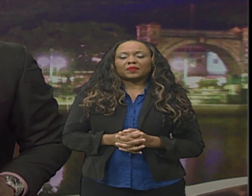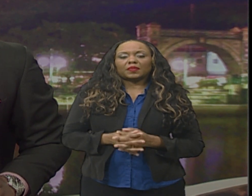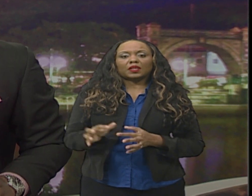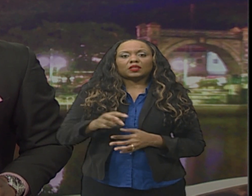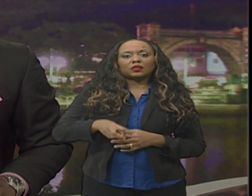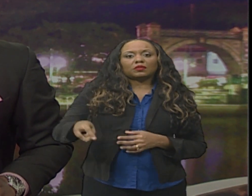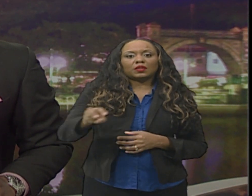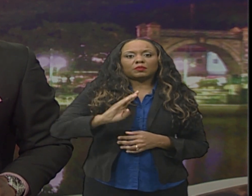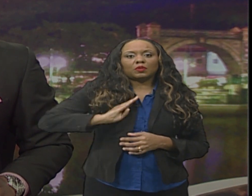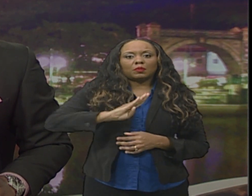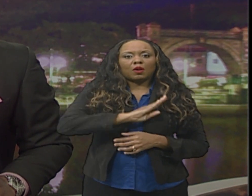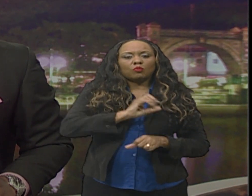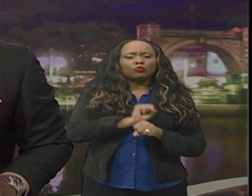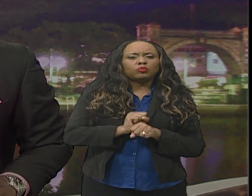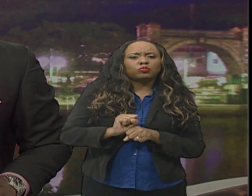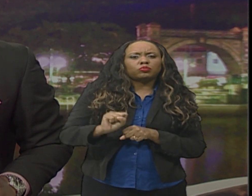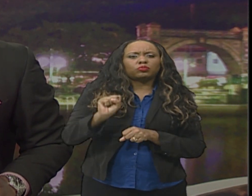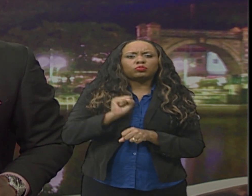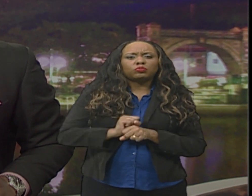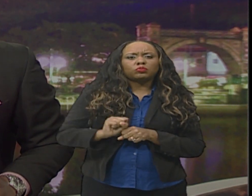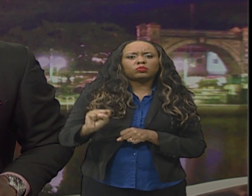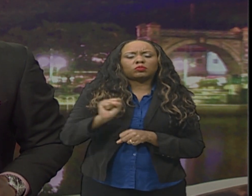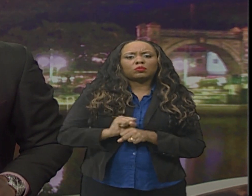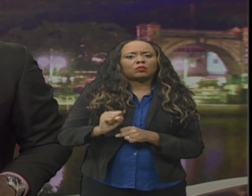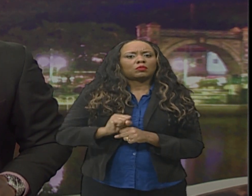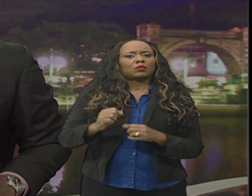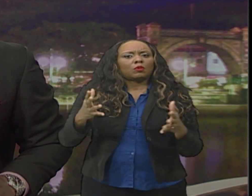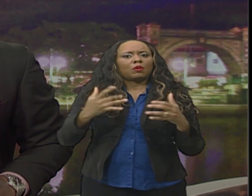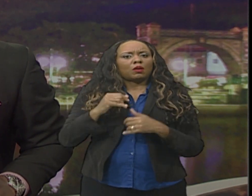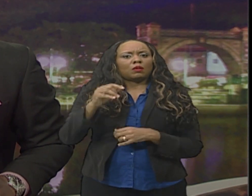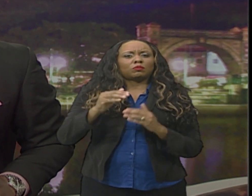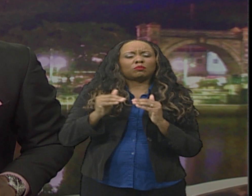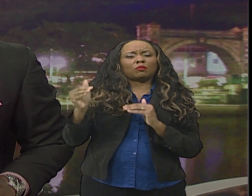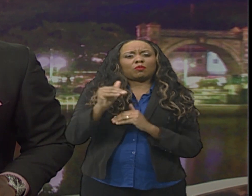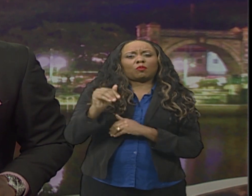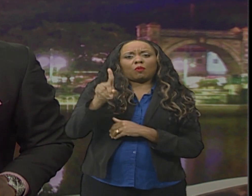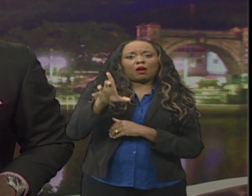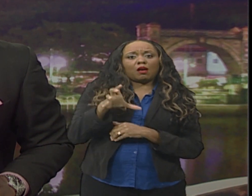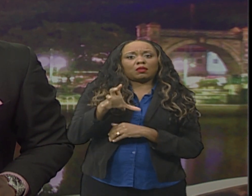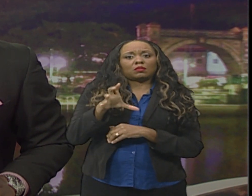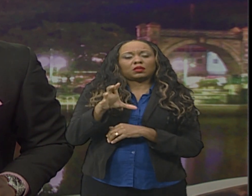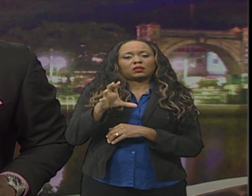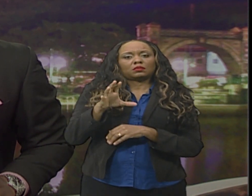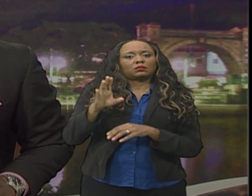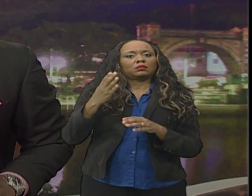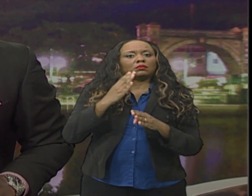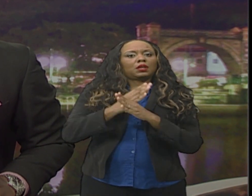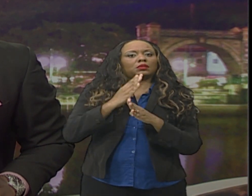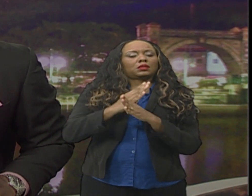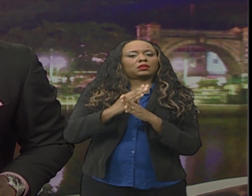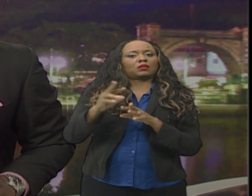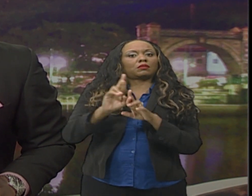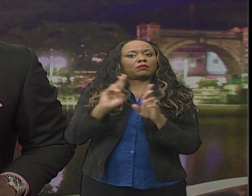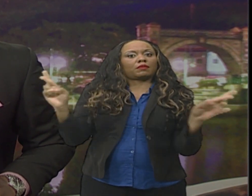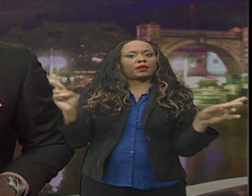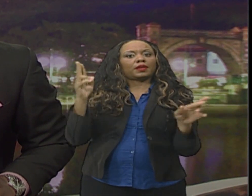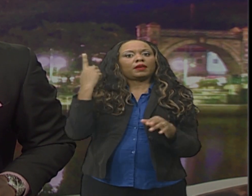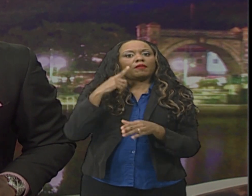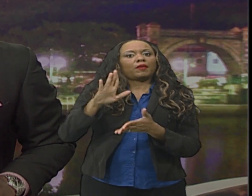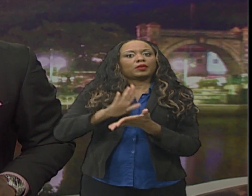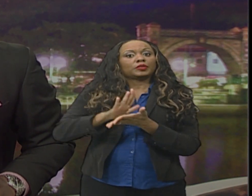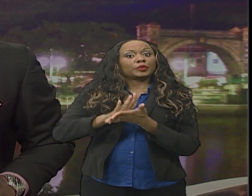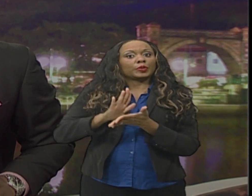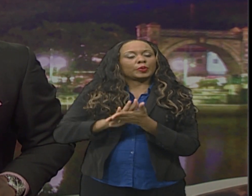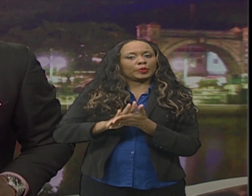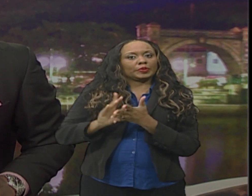The Transport Board is working tirelessly to have over 100 buses ready for the road in time for the upcoming school year. As part